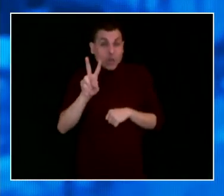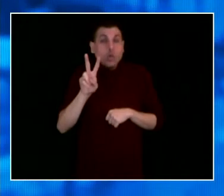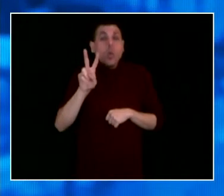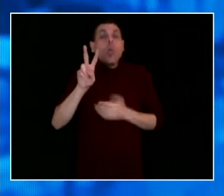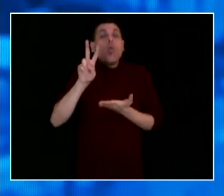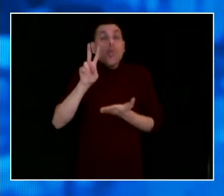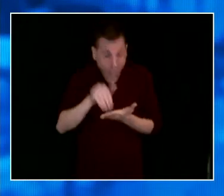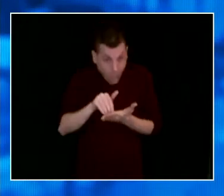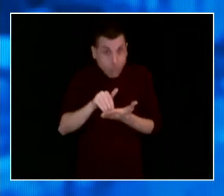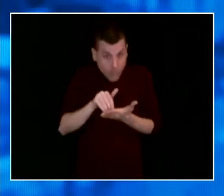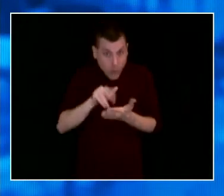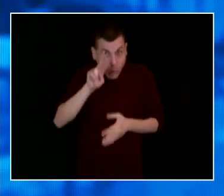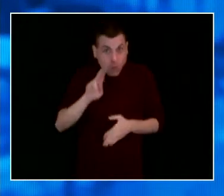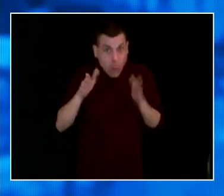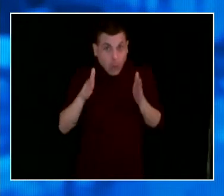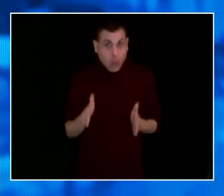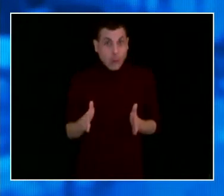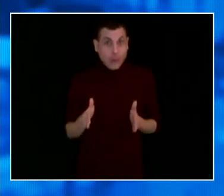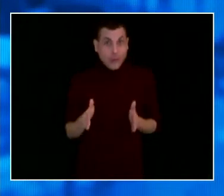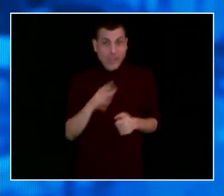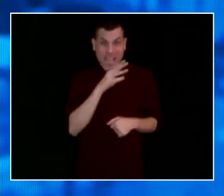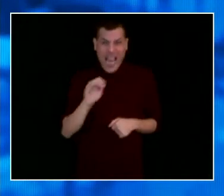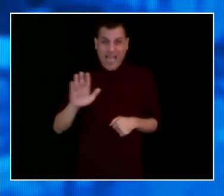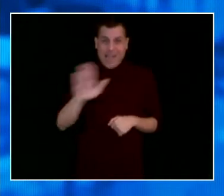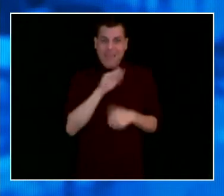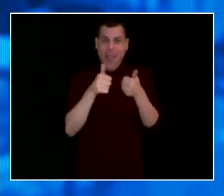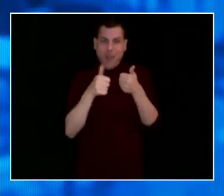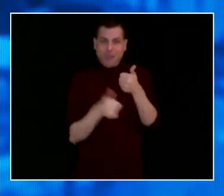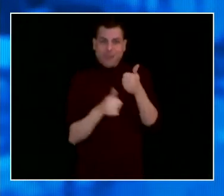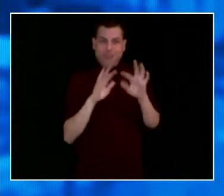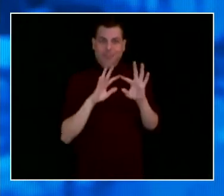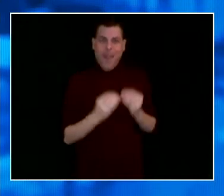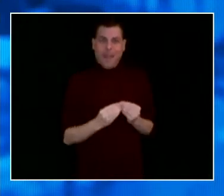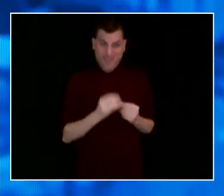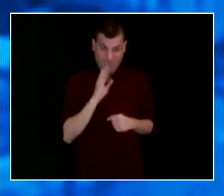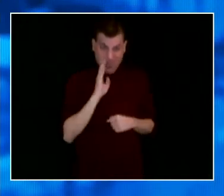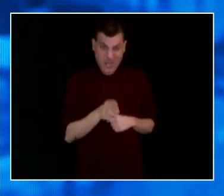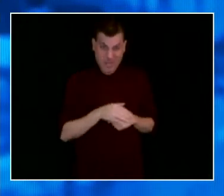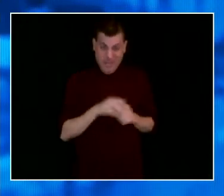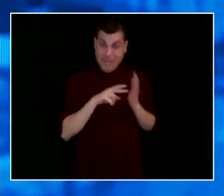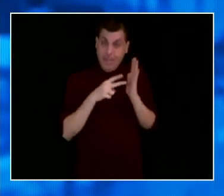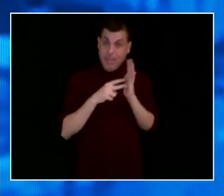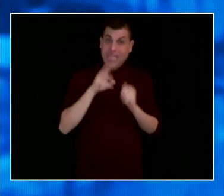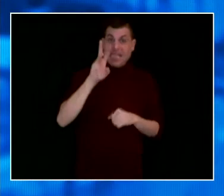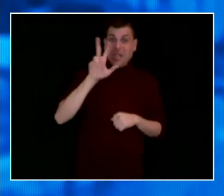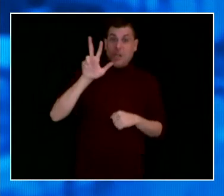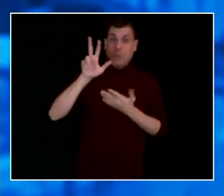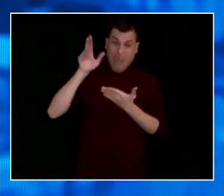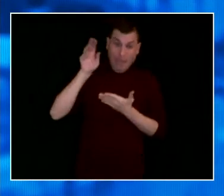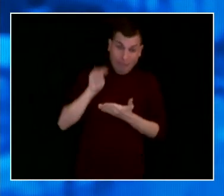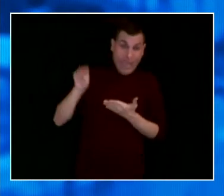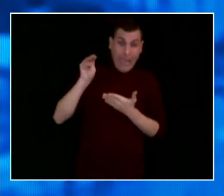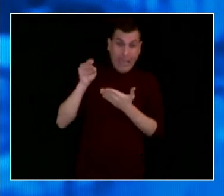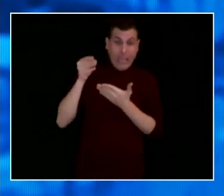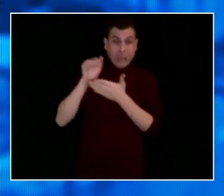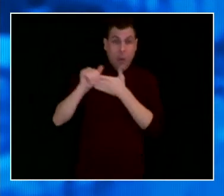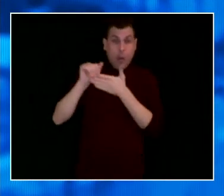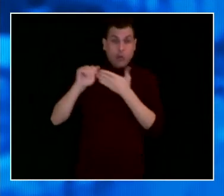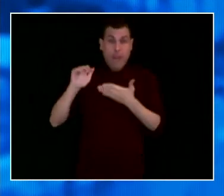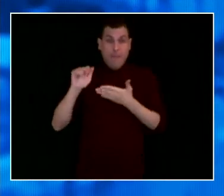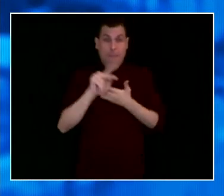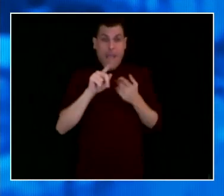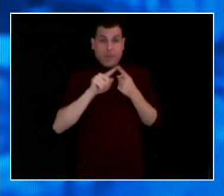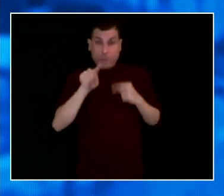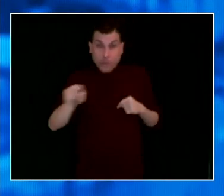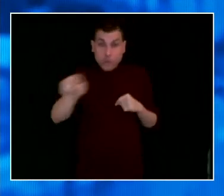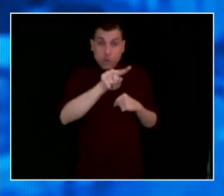582,000 New Yorkers and their dependents. And it would give over $63 million back to the families